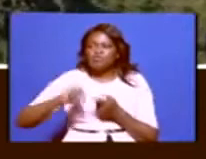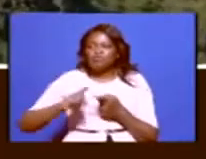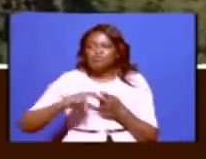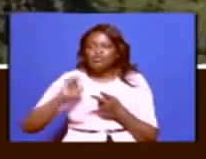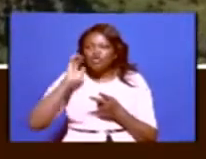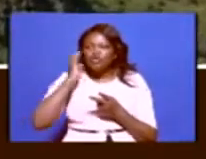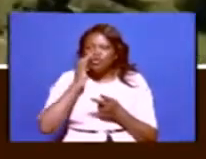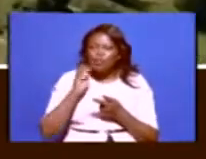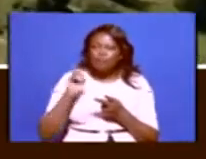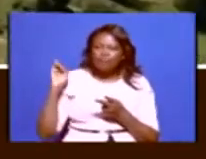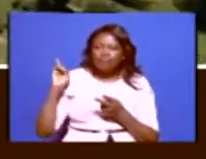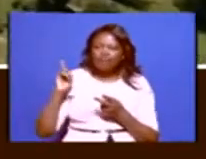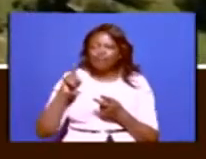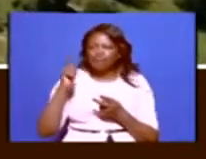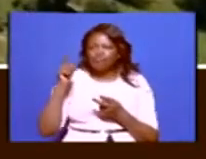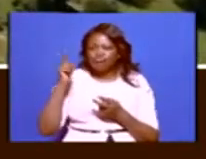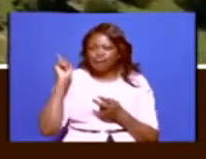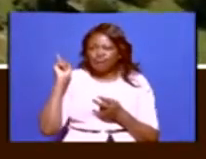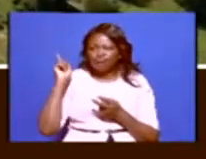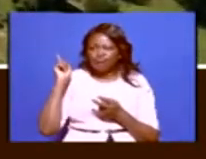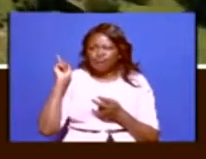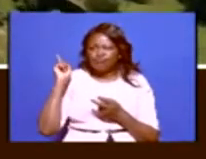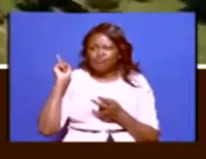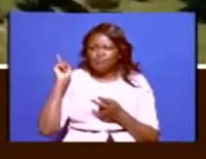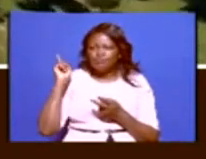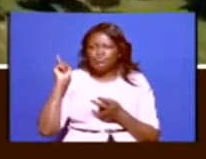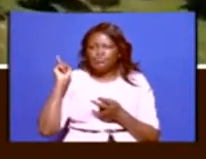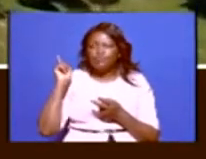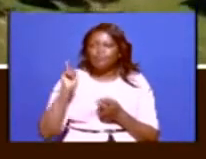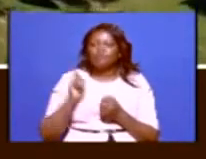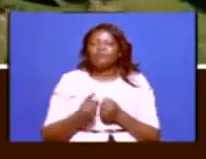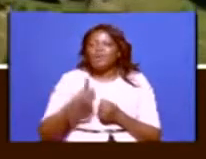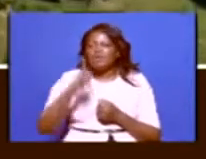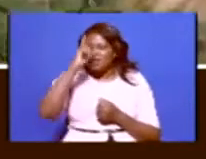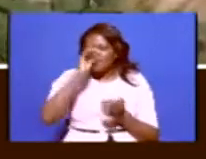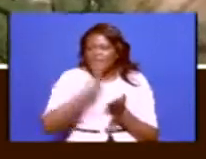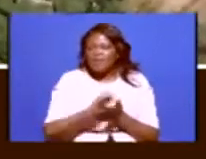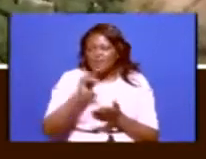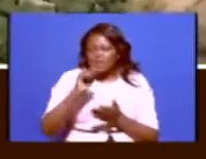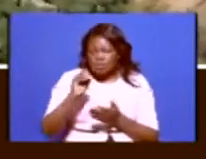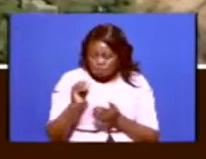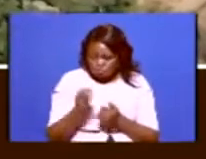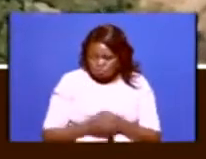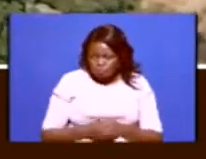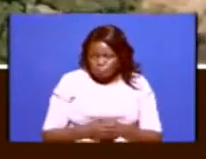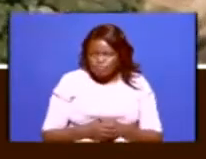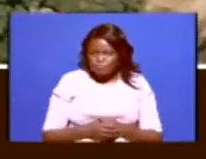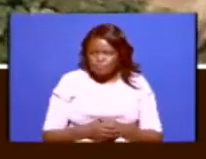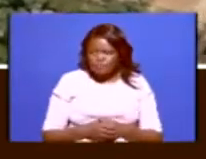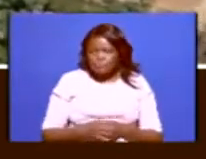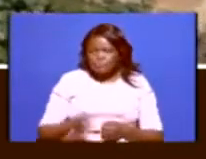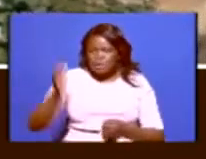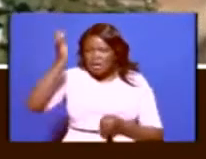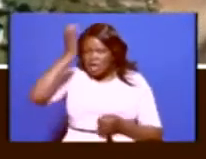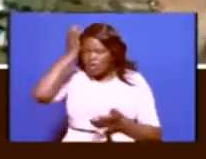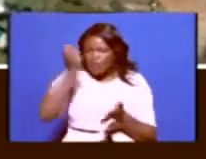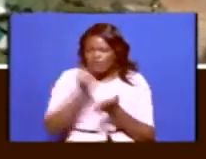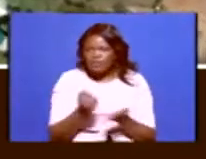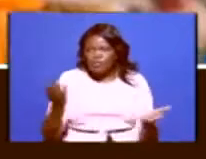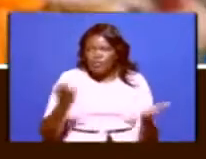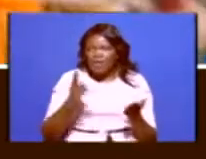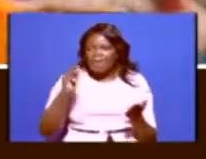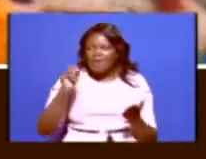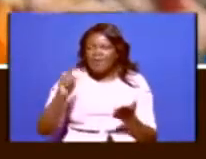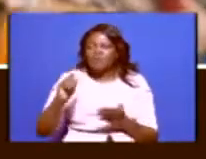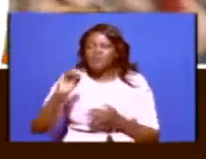east, Turkana to the west and northwest, and Laikipia and Baringo to the southwest. Headquartered in Maralal town,